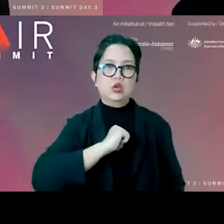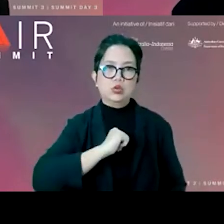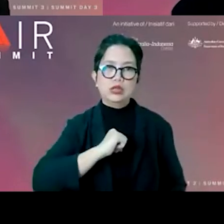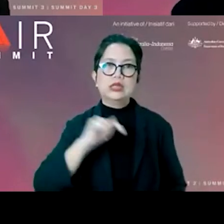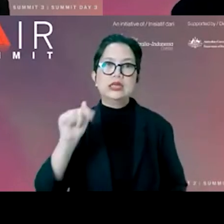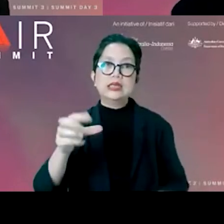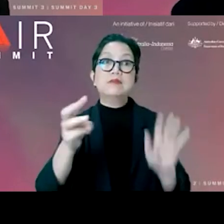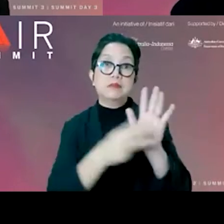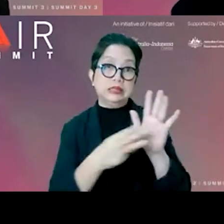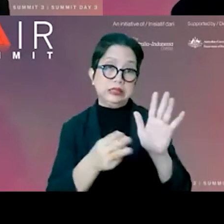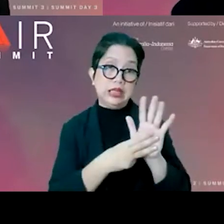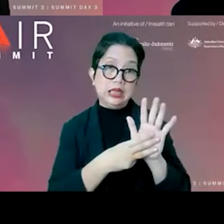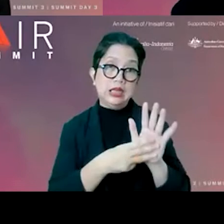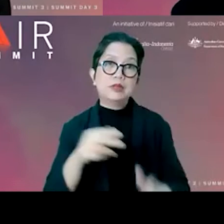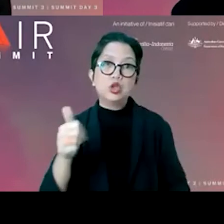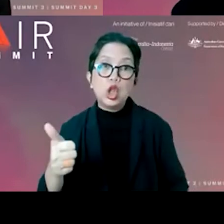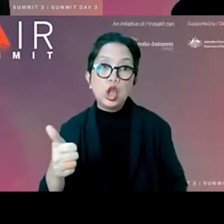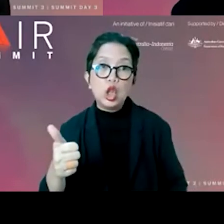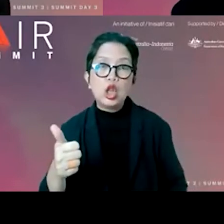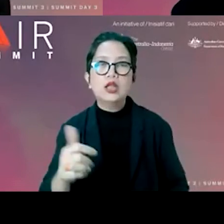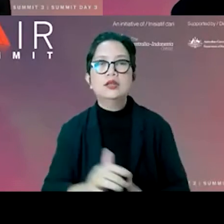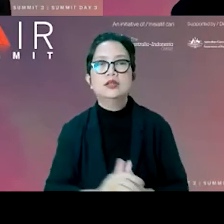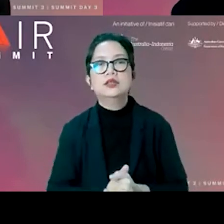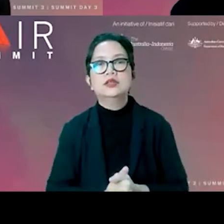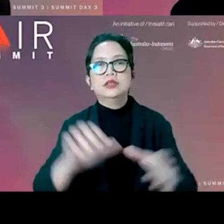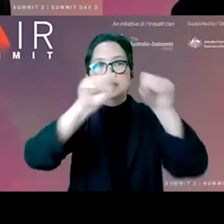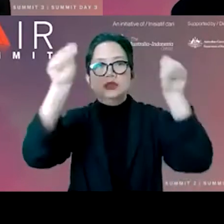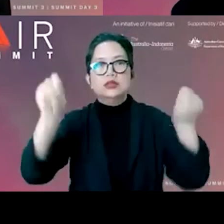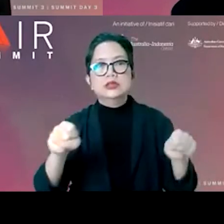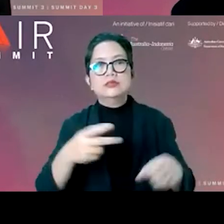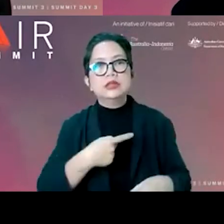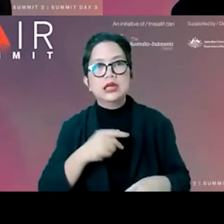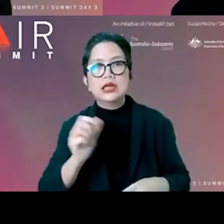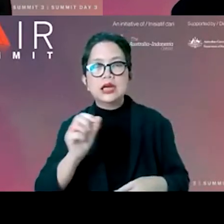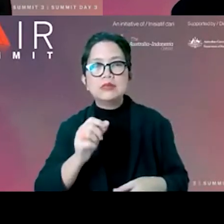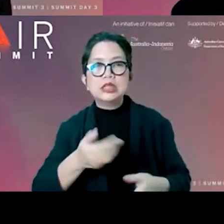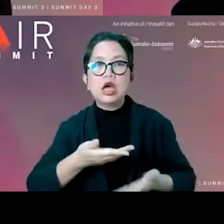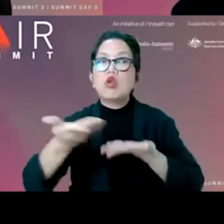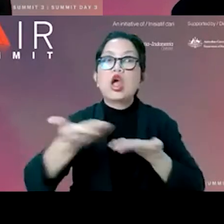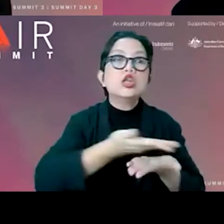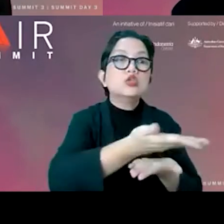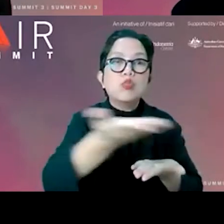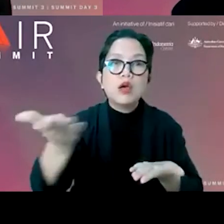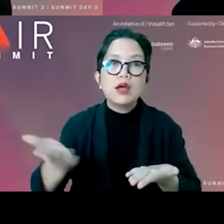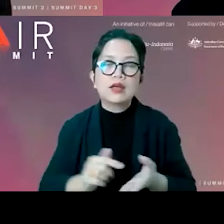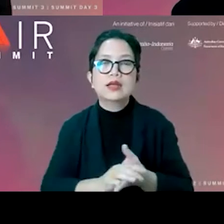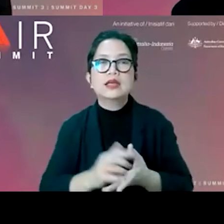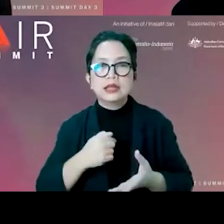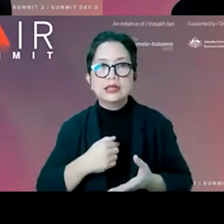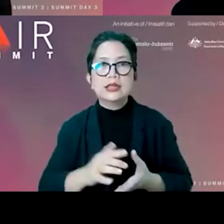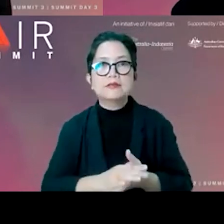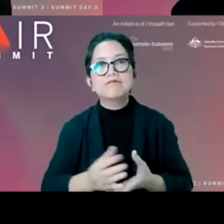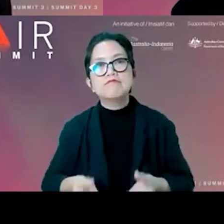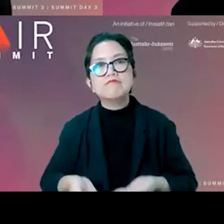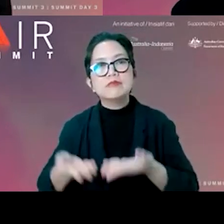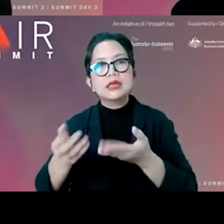it. We could definitely try to include something, but right now it's super tricky. I don't know what I would do